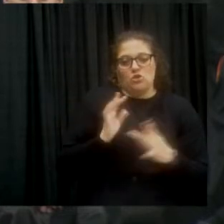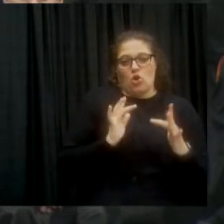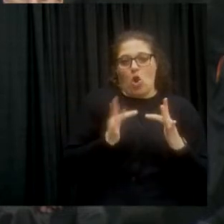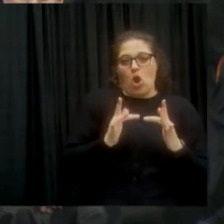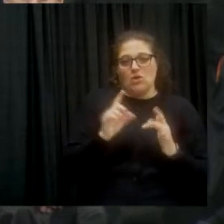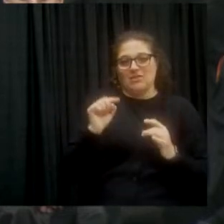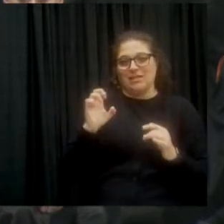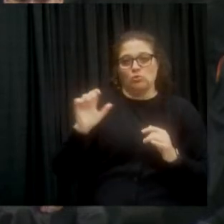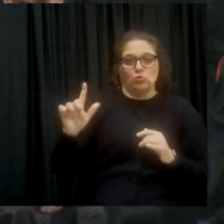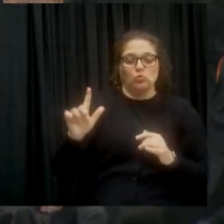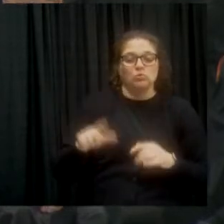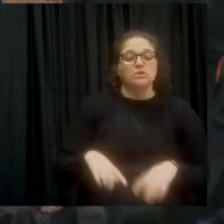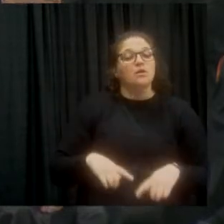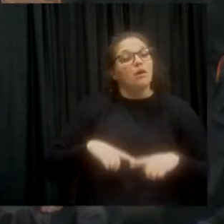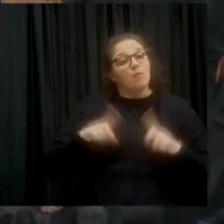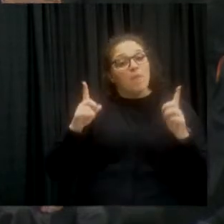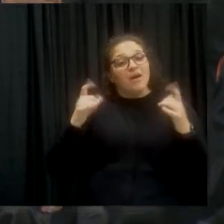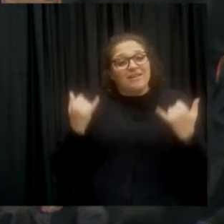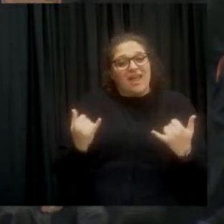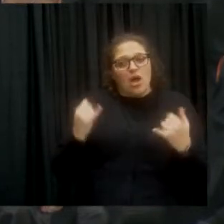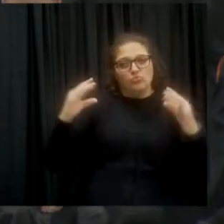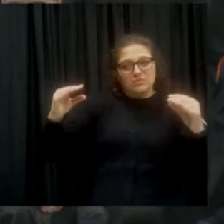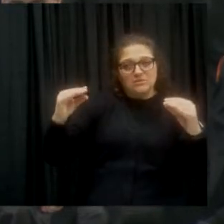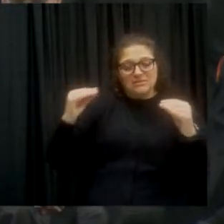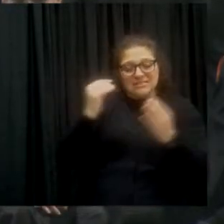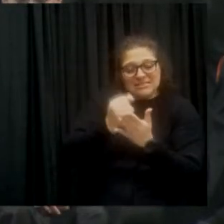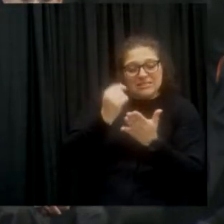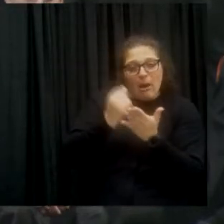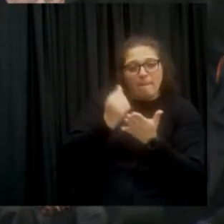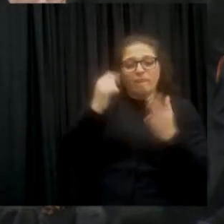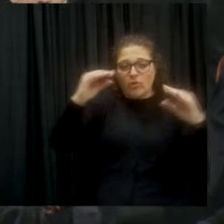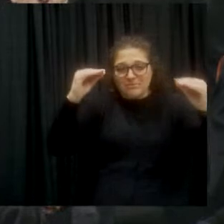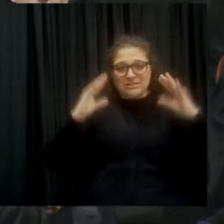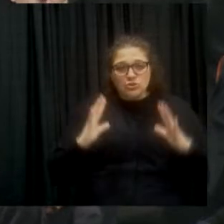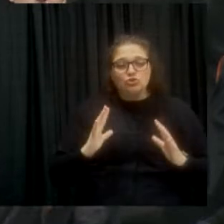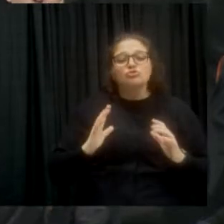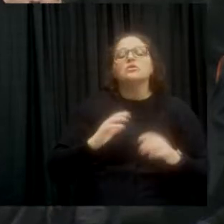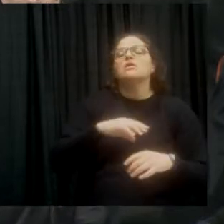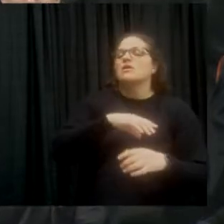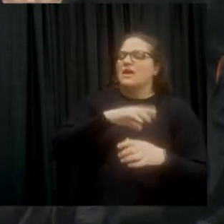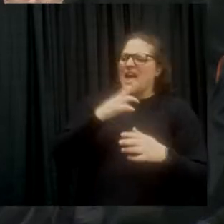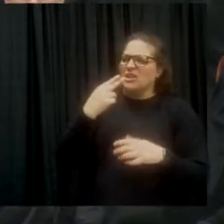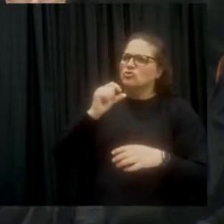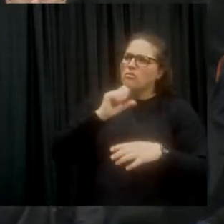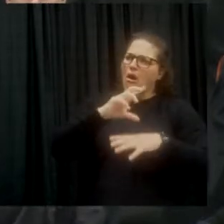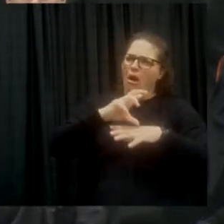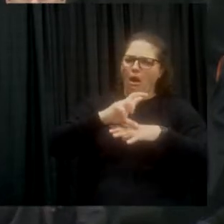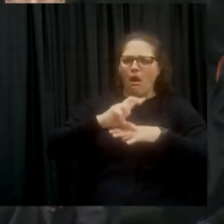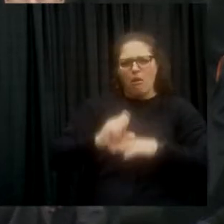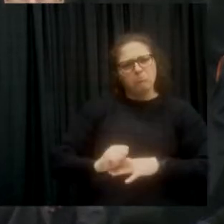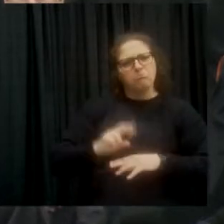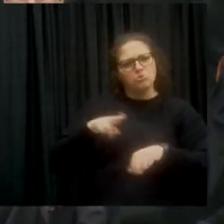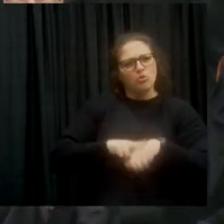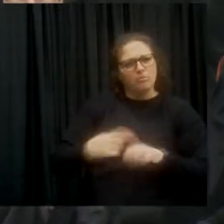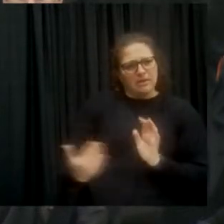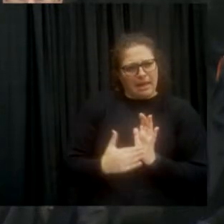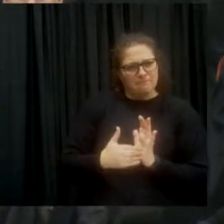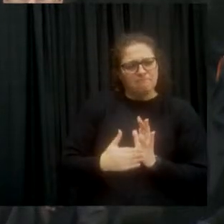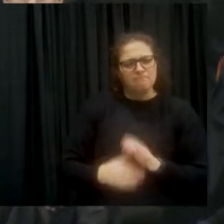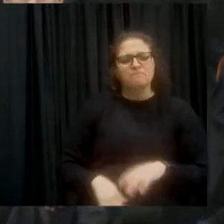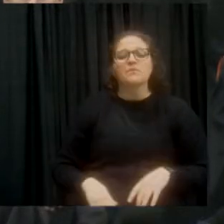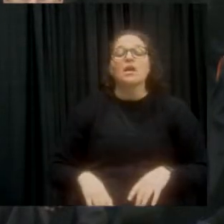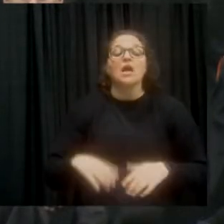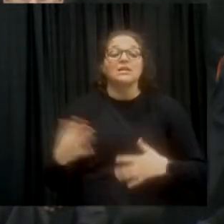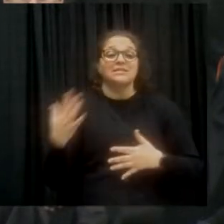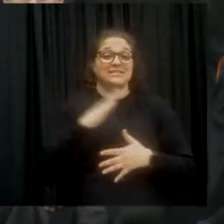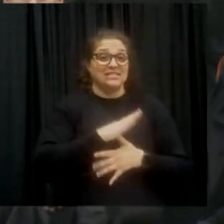everything. Nevertheless, with the help of our teachers and the support of our peers, high school began to feel pretty normal again. To